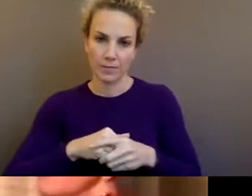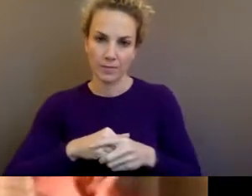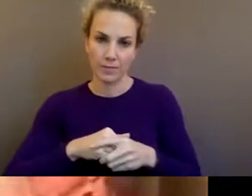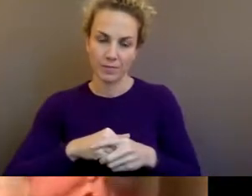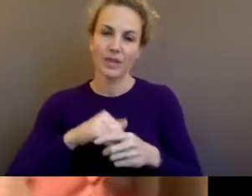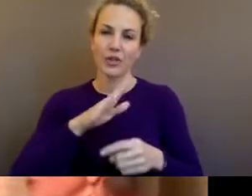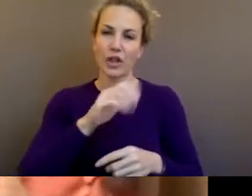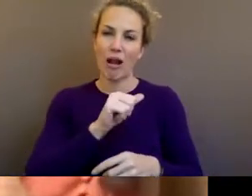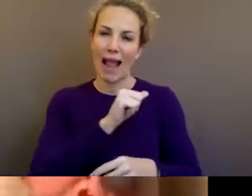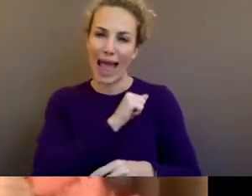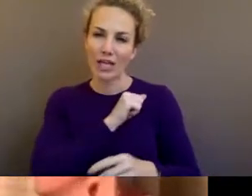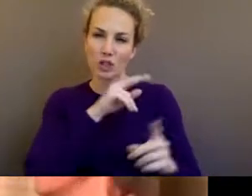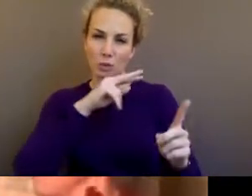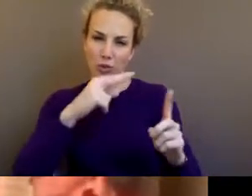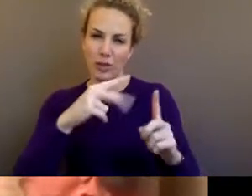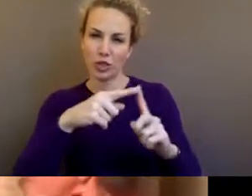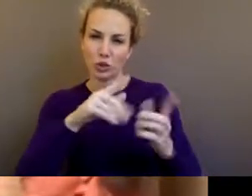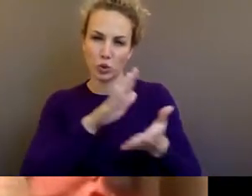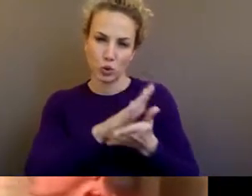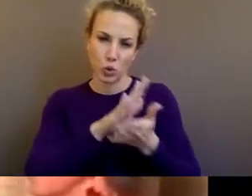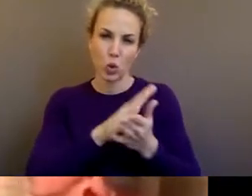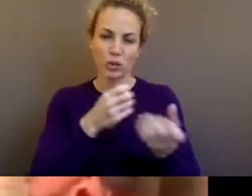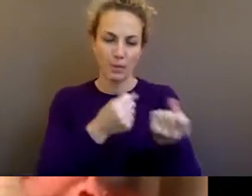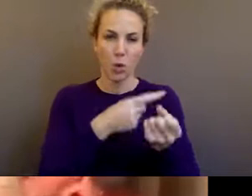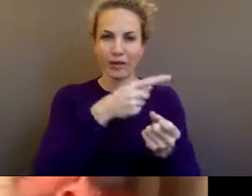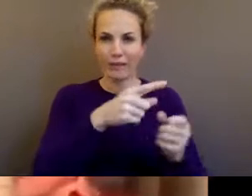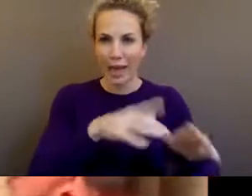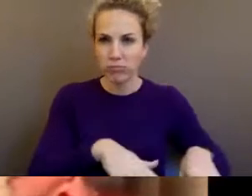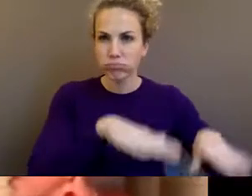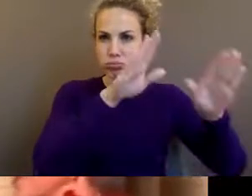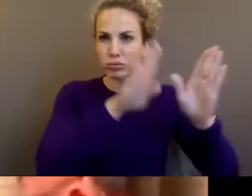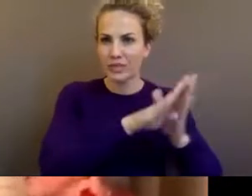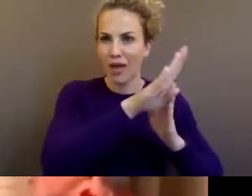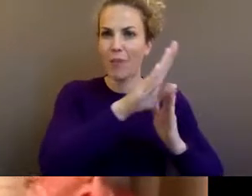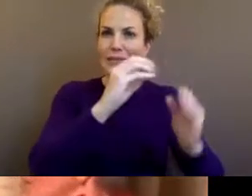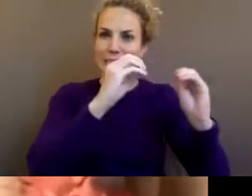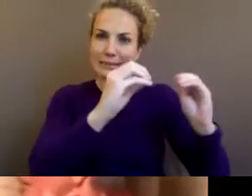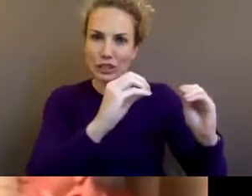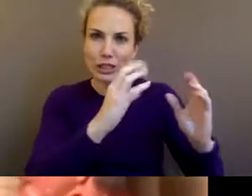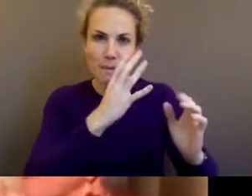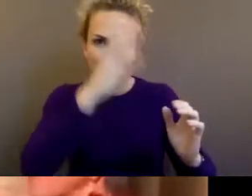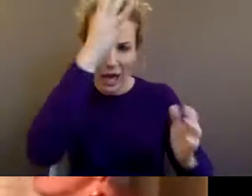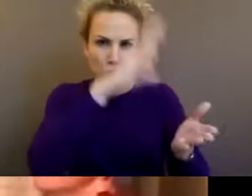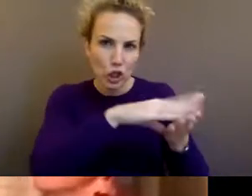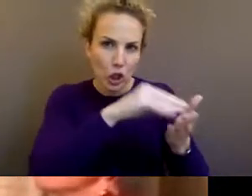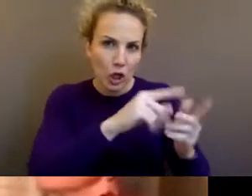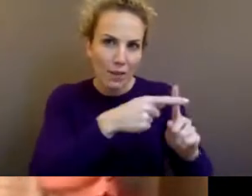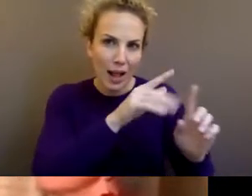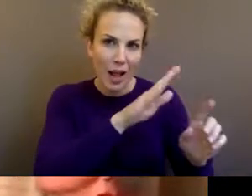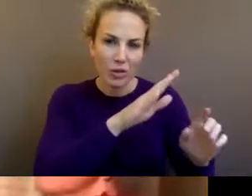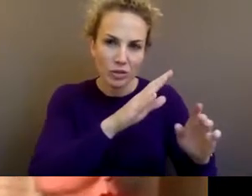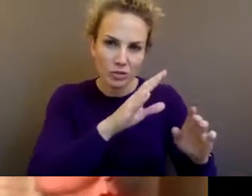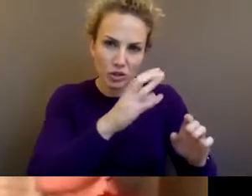in their attitudes towards school and supporting their development and helping their parents learn to understand something about